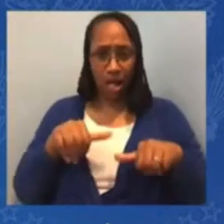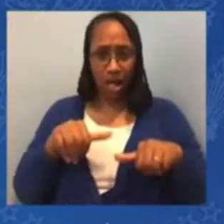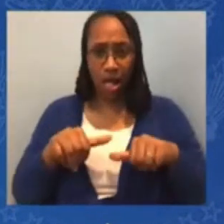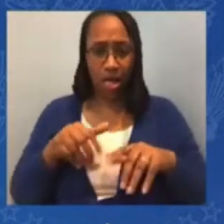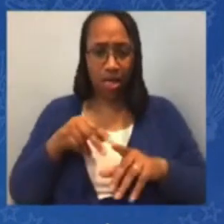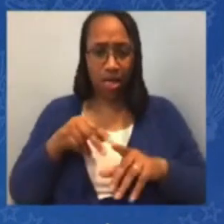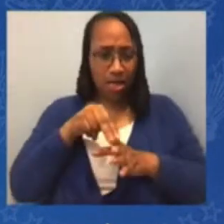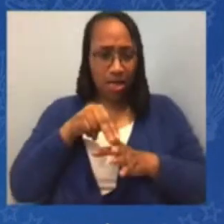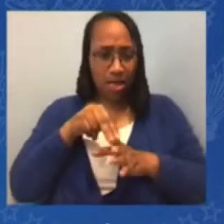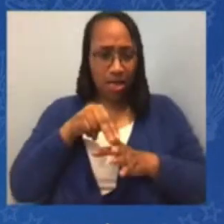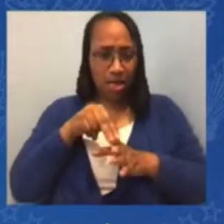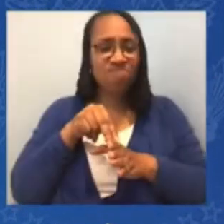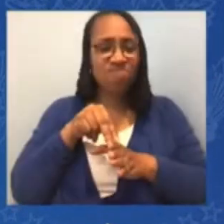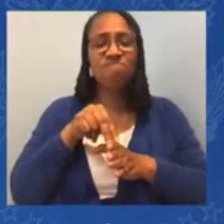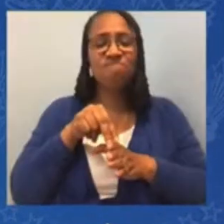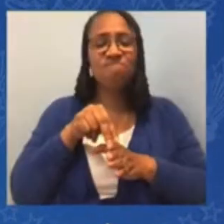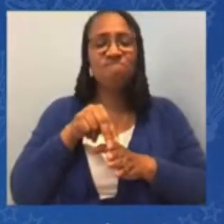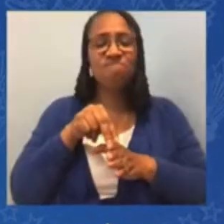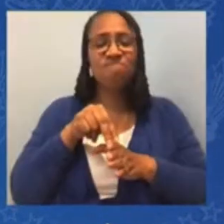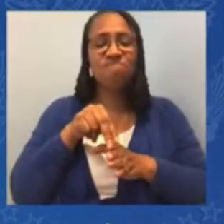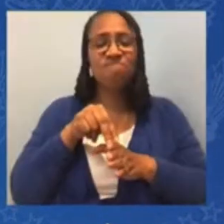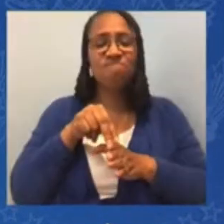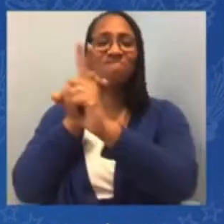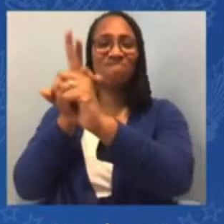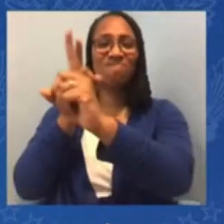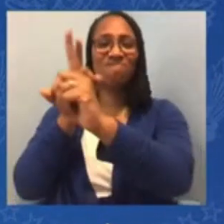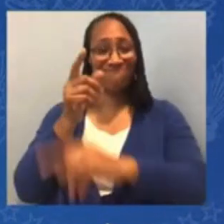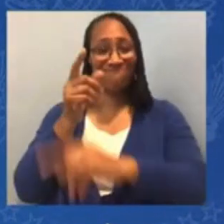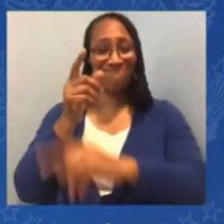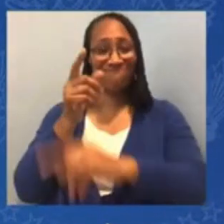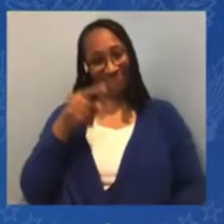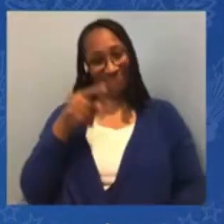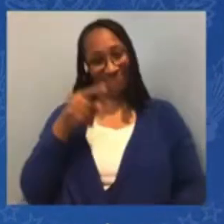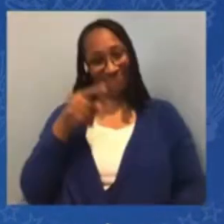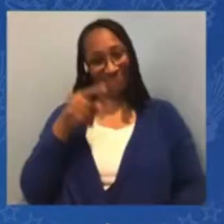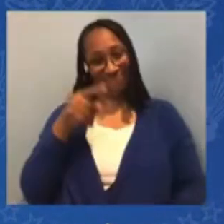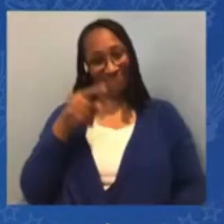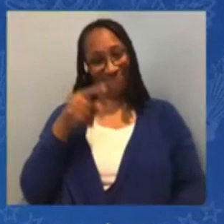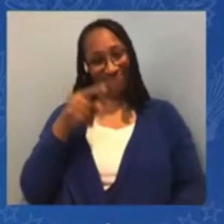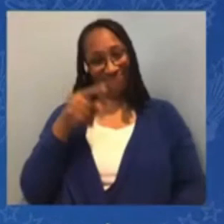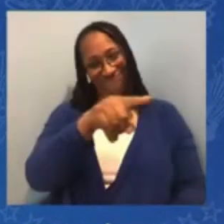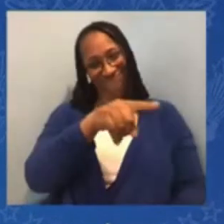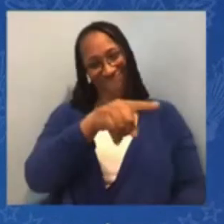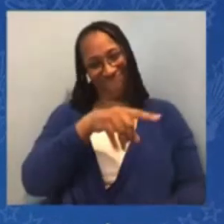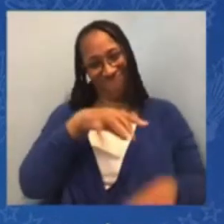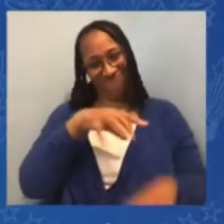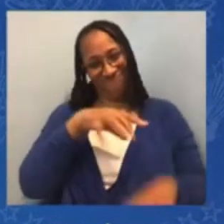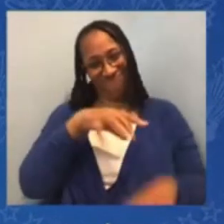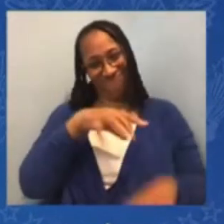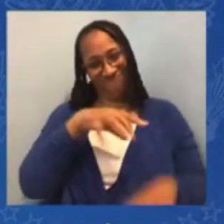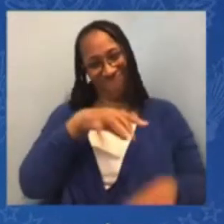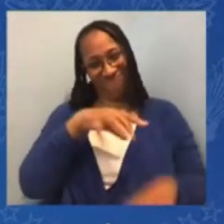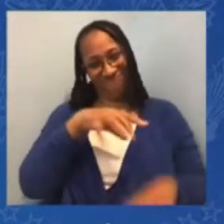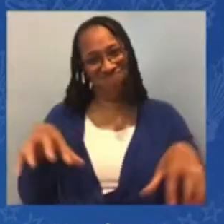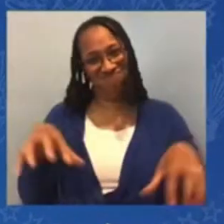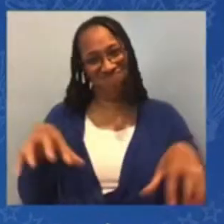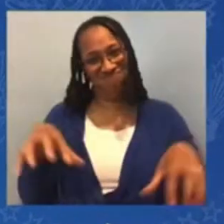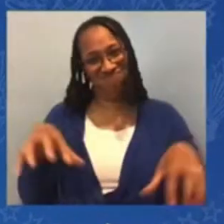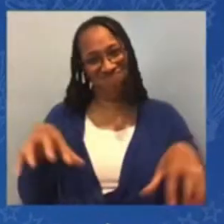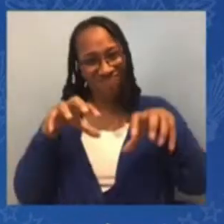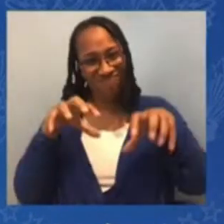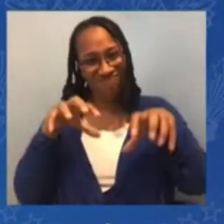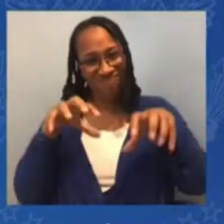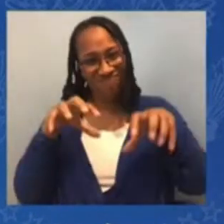reached that tipping point. As Senator Murphy says, success begets success.